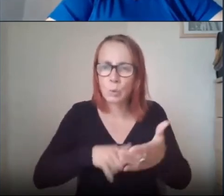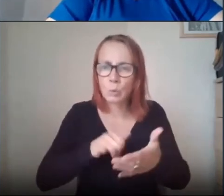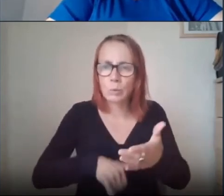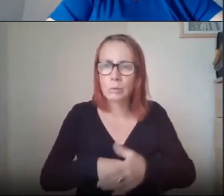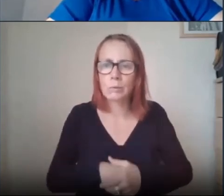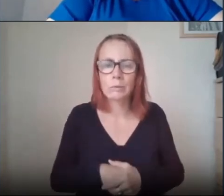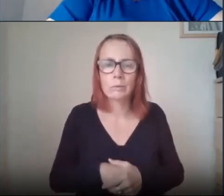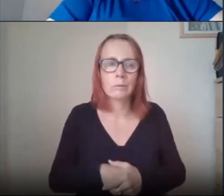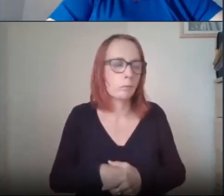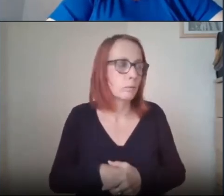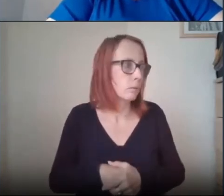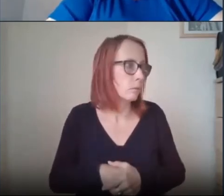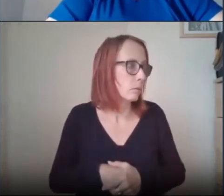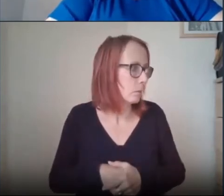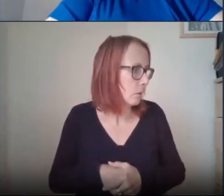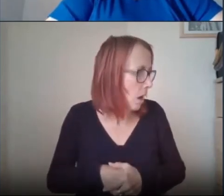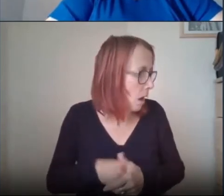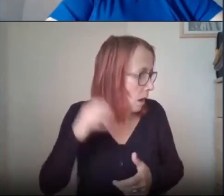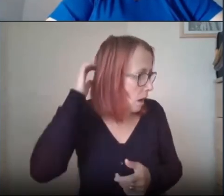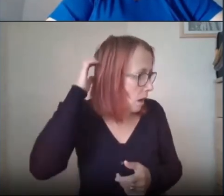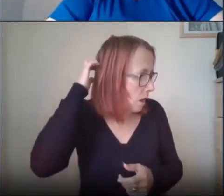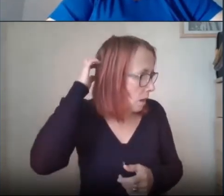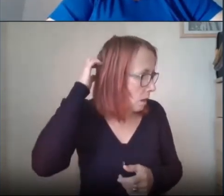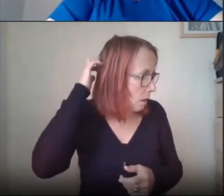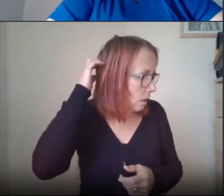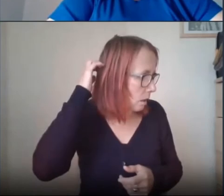um i know that there was i think it might have been the lectures